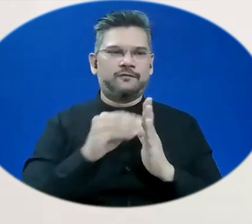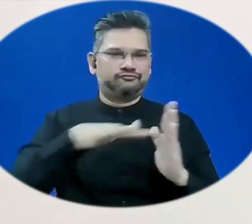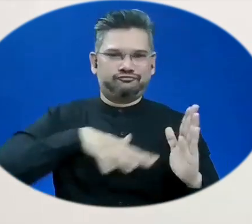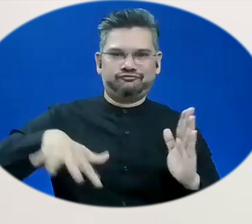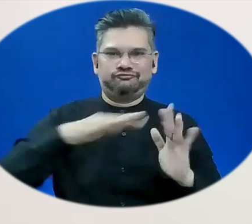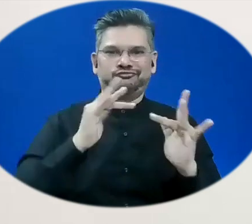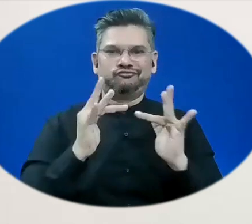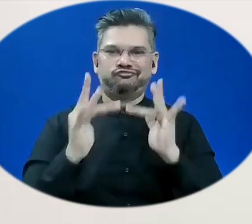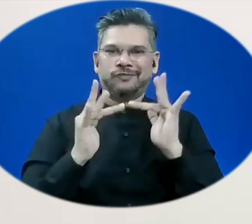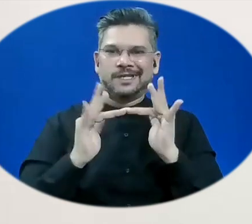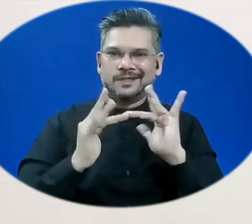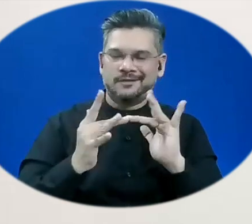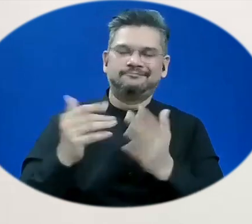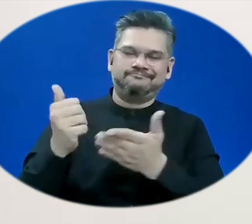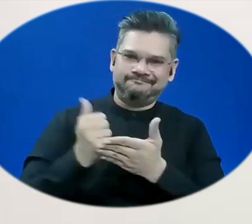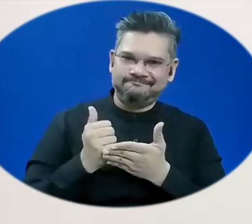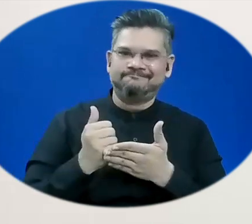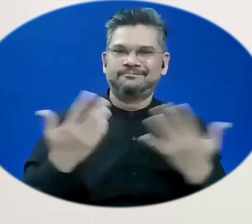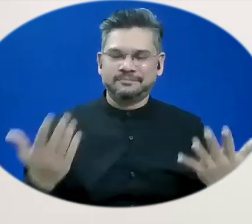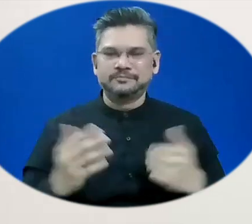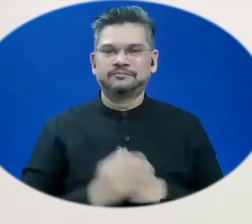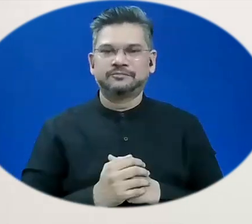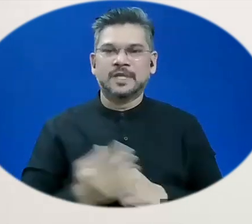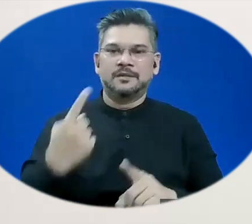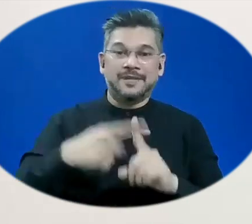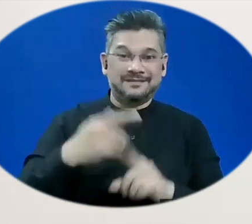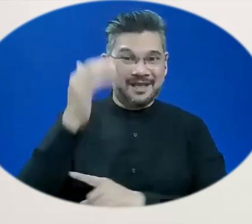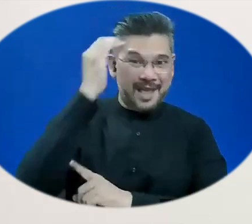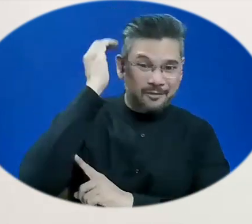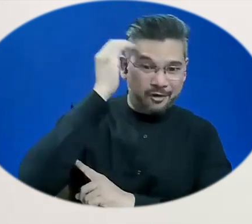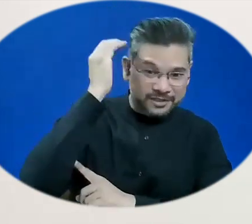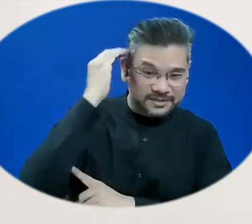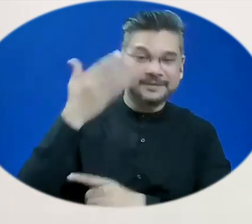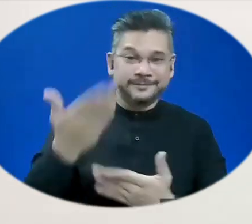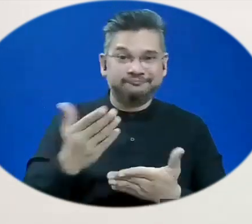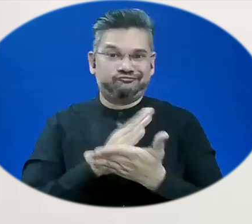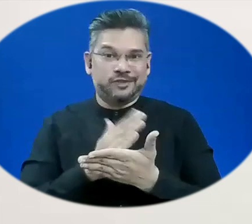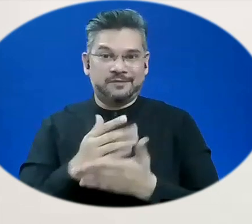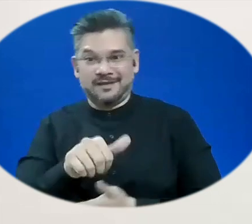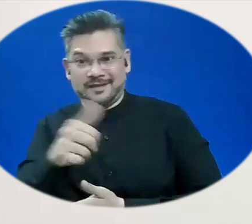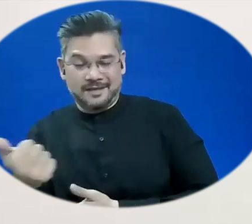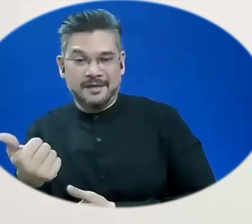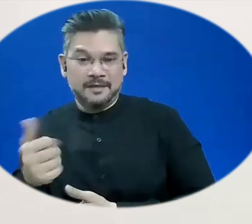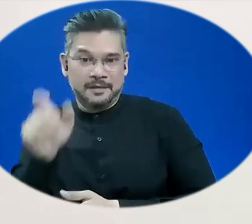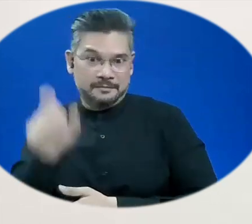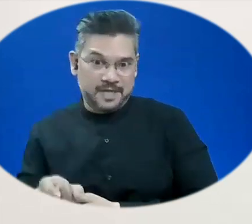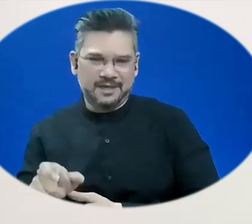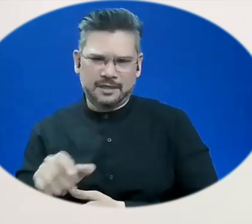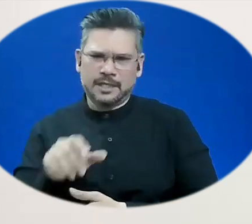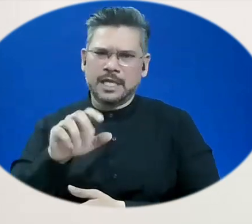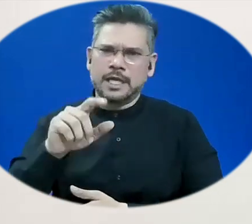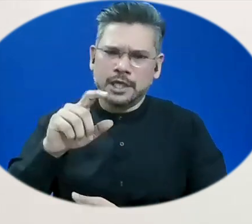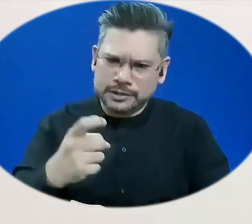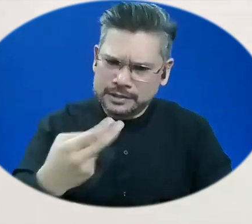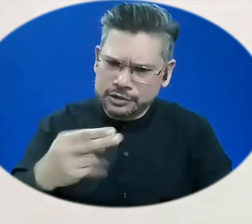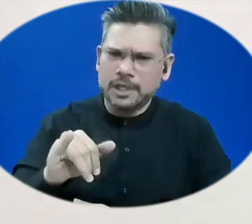event manager. Amaresh and Ji Zhong, our international sign interpreters from India and Singapore. And